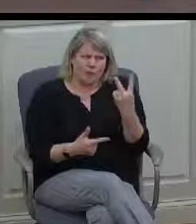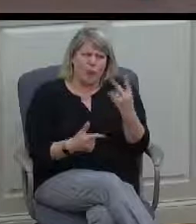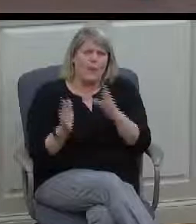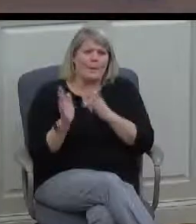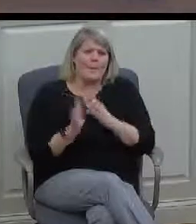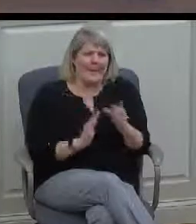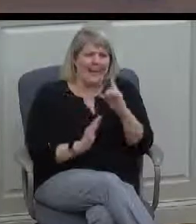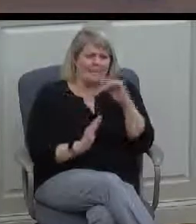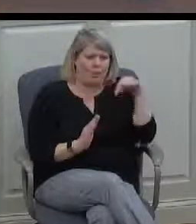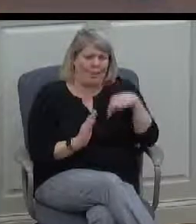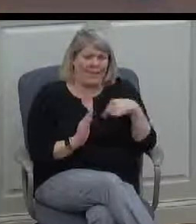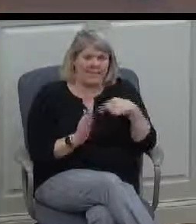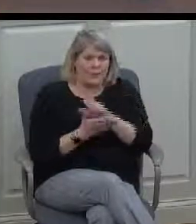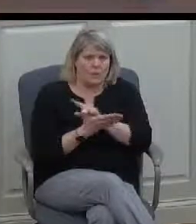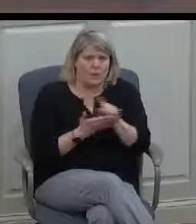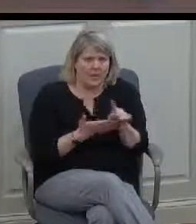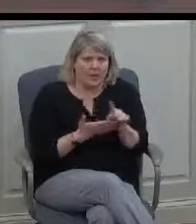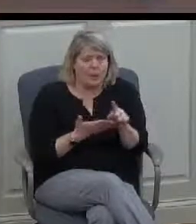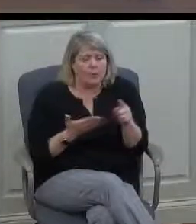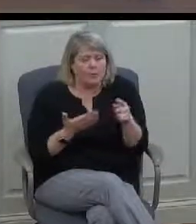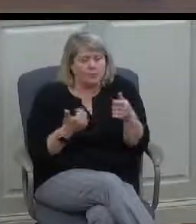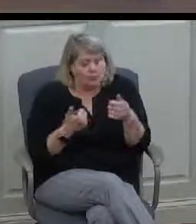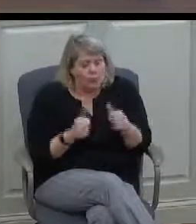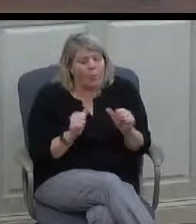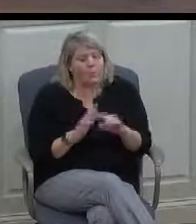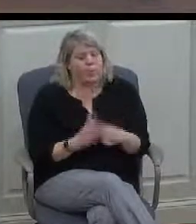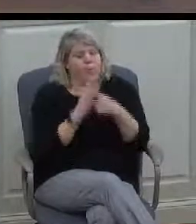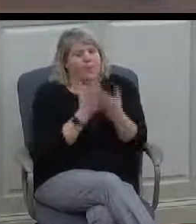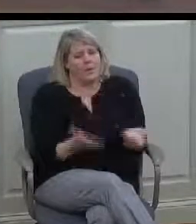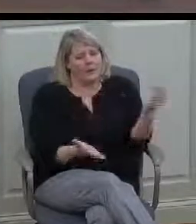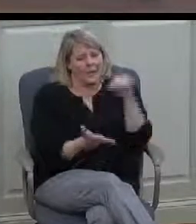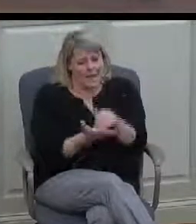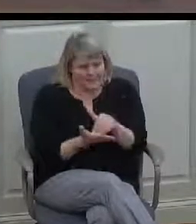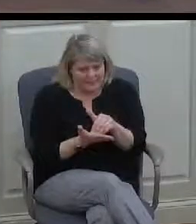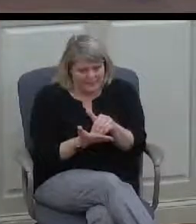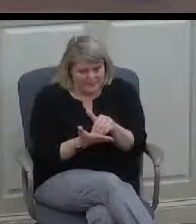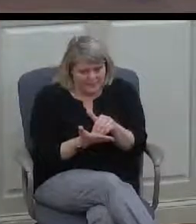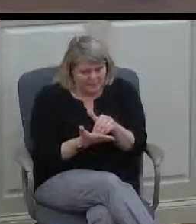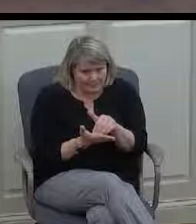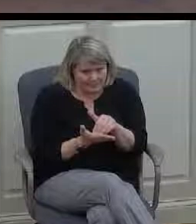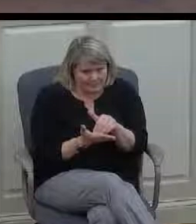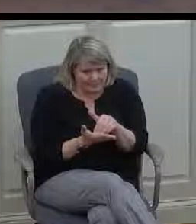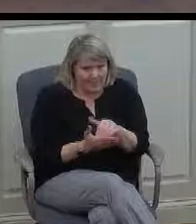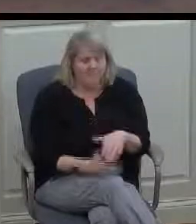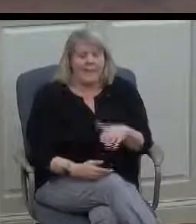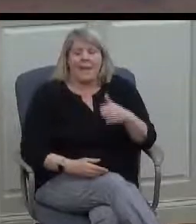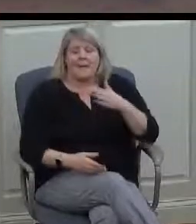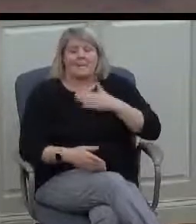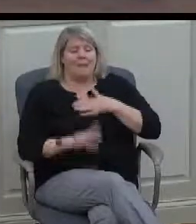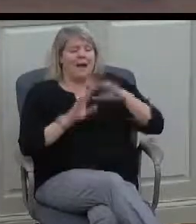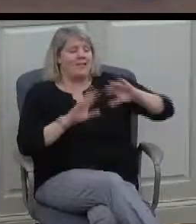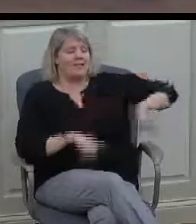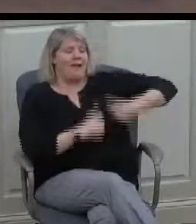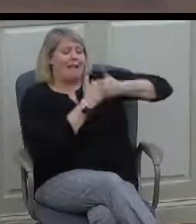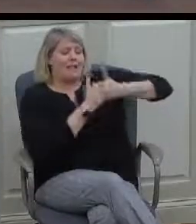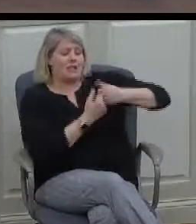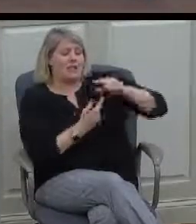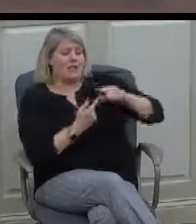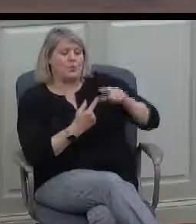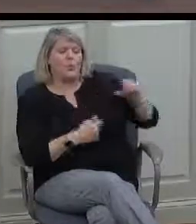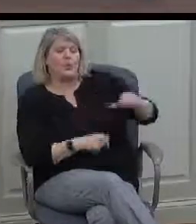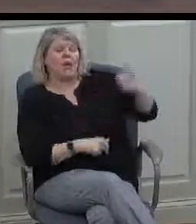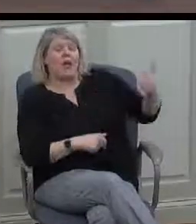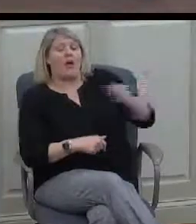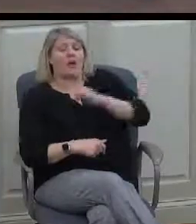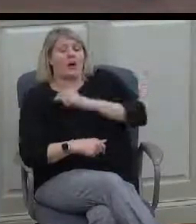to get back into doing a couple a week now. So here's my challenge to my brethren up here. And that is to get in